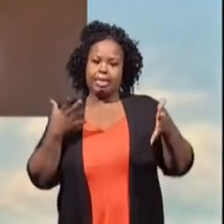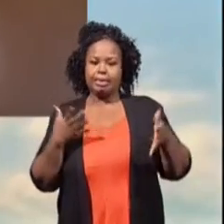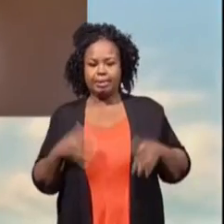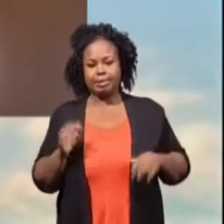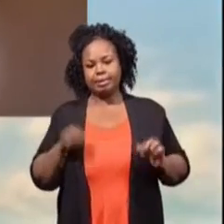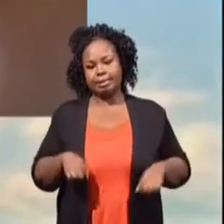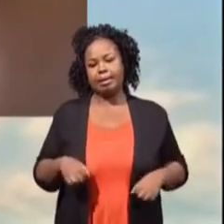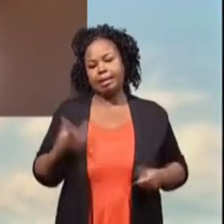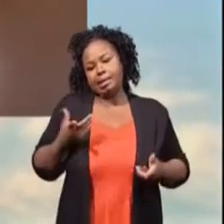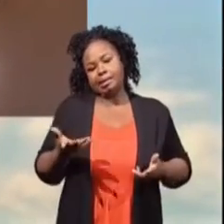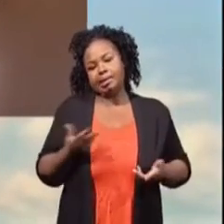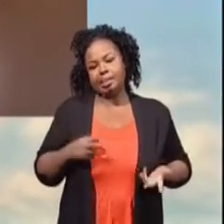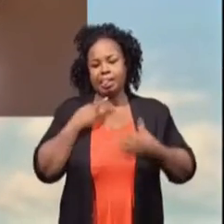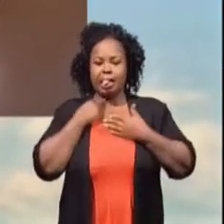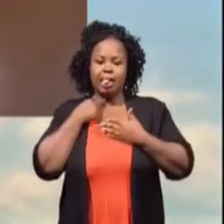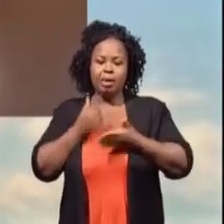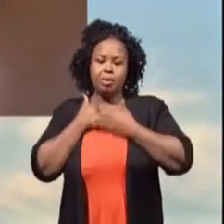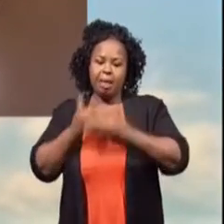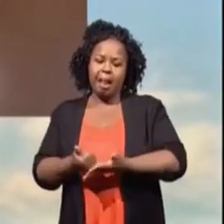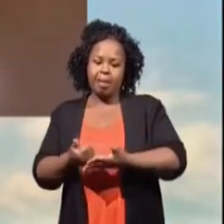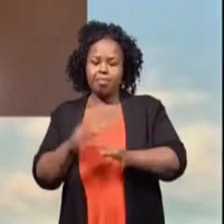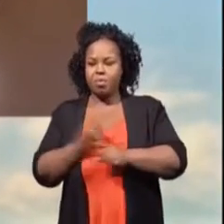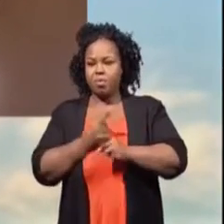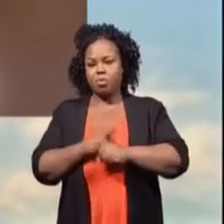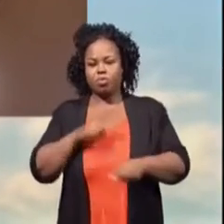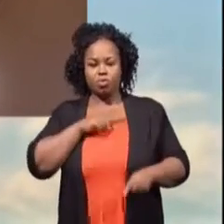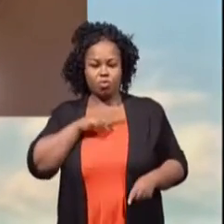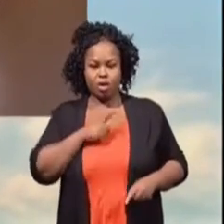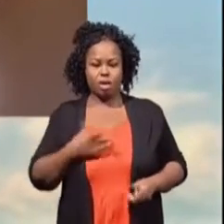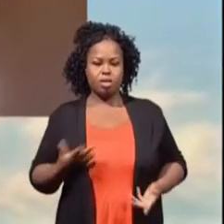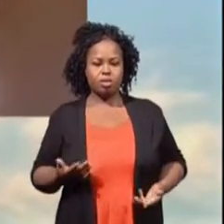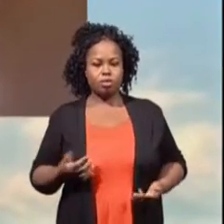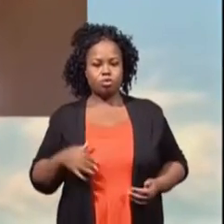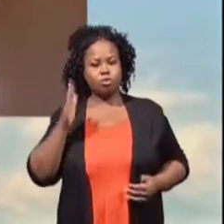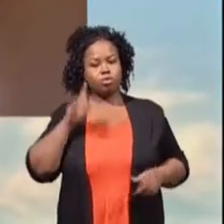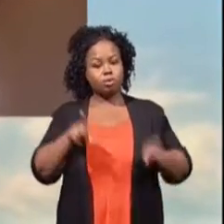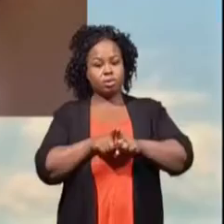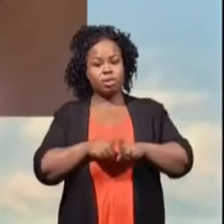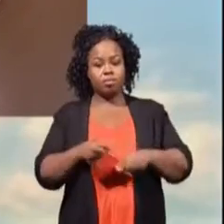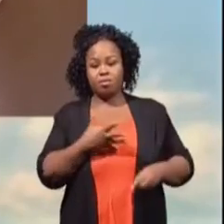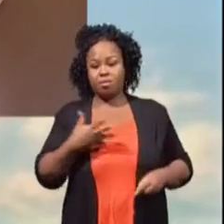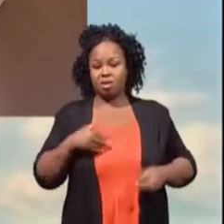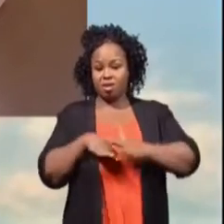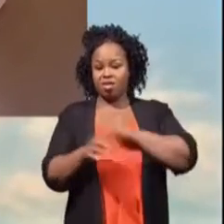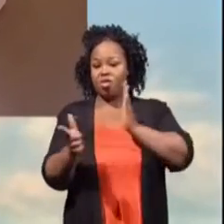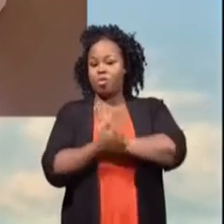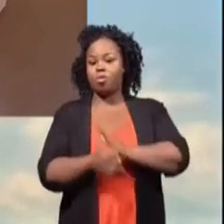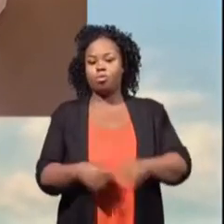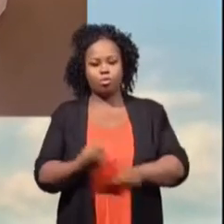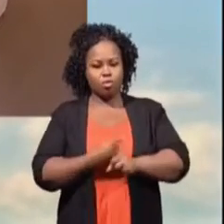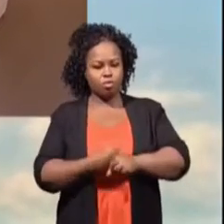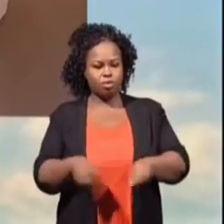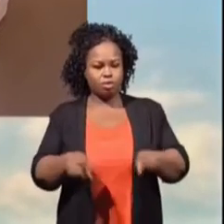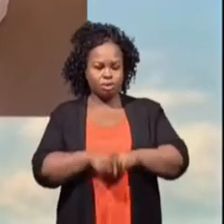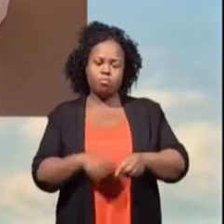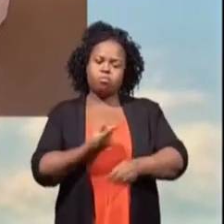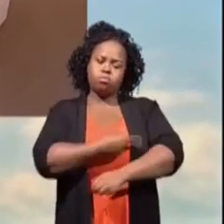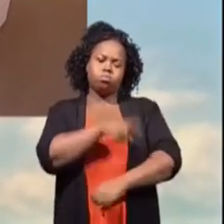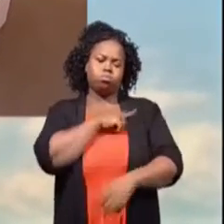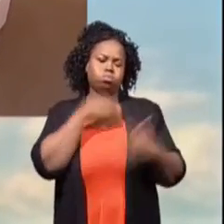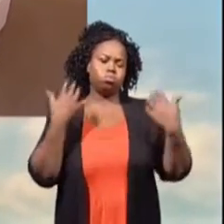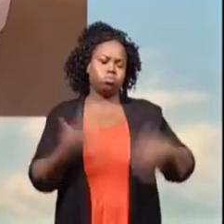ya hey what's about to talk to mama ka tsana le tsa ha no to someone because what's about bona your mother in law ne ne mo hao me wa